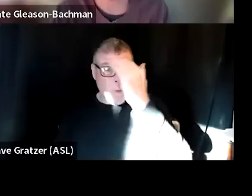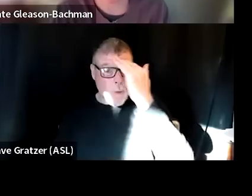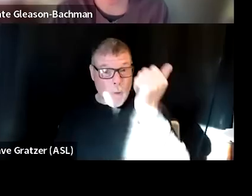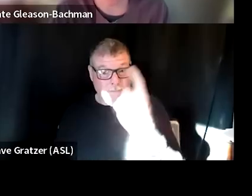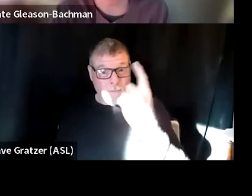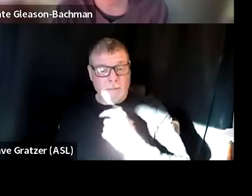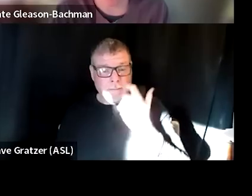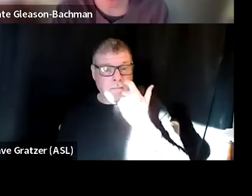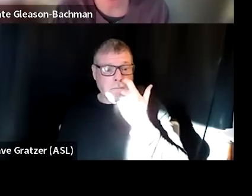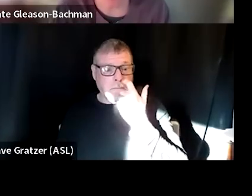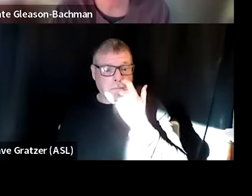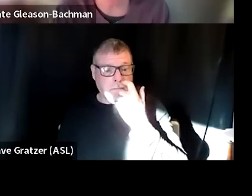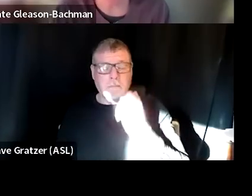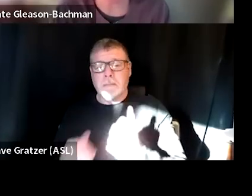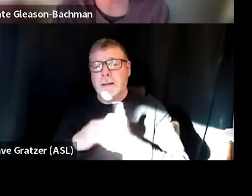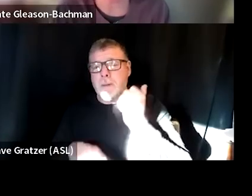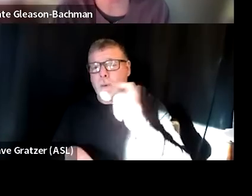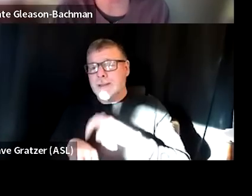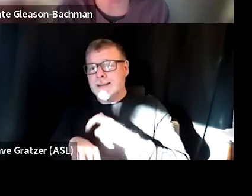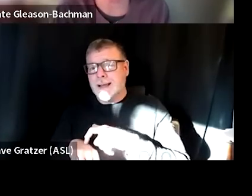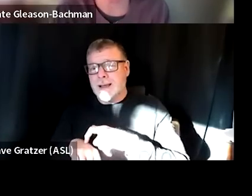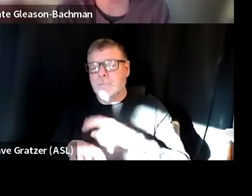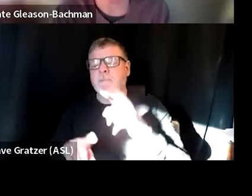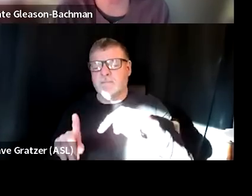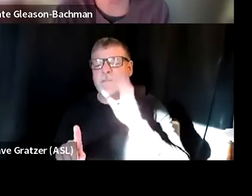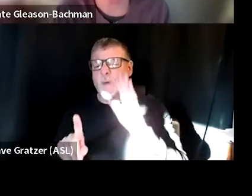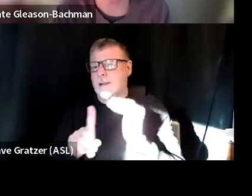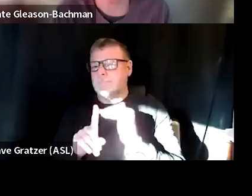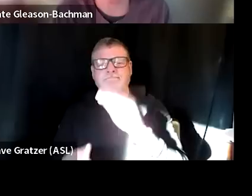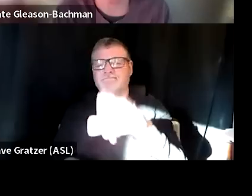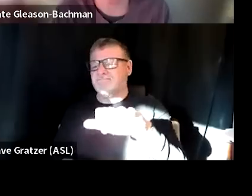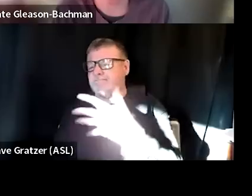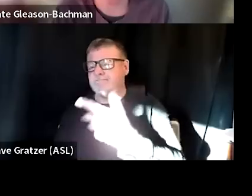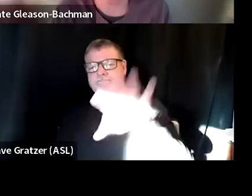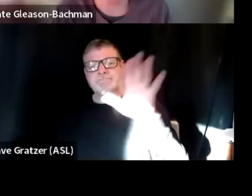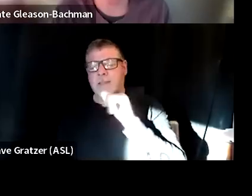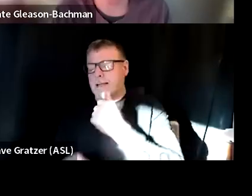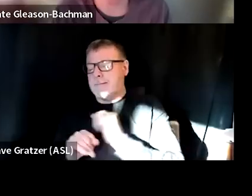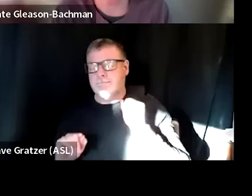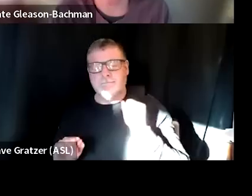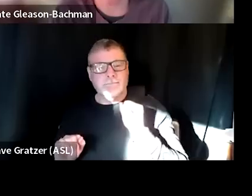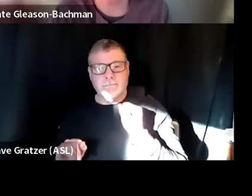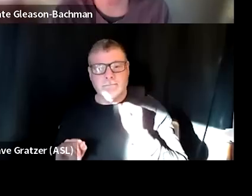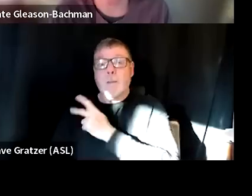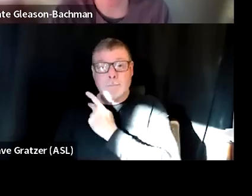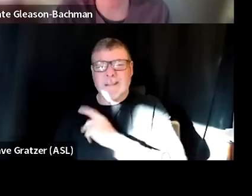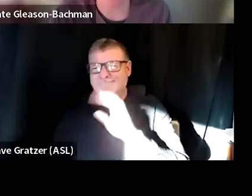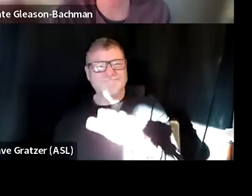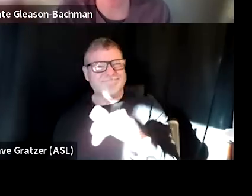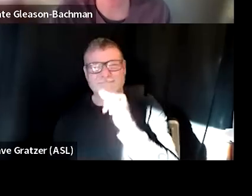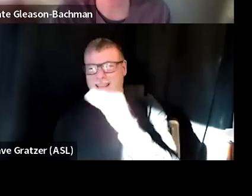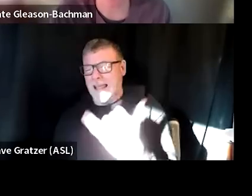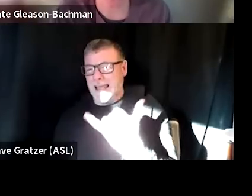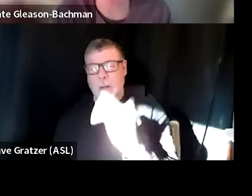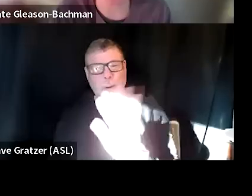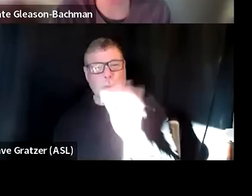everybody, most of the time the encampment itself would tell you when something's not safe. Your patients will tell you, hey, it's not a good time to